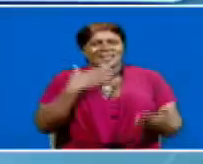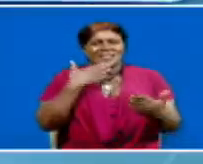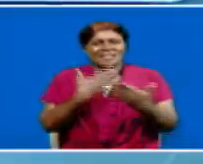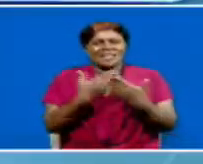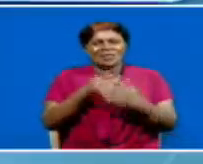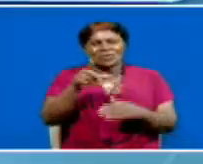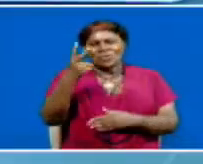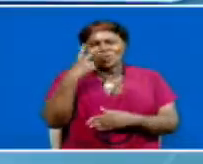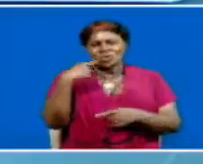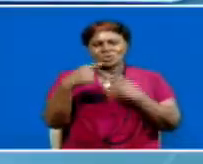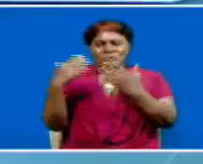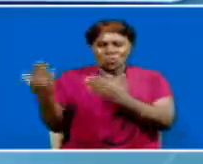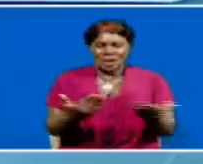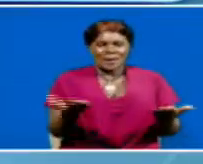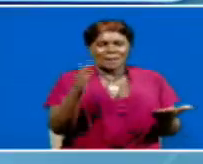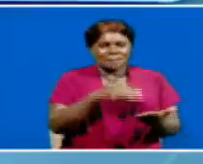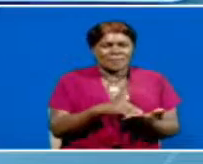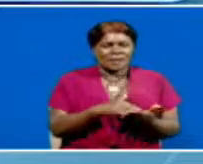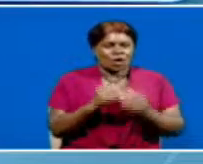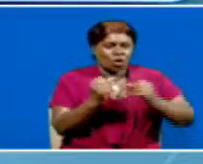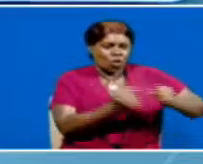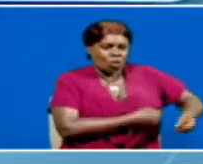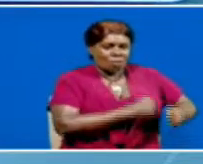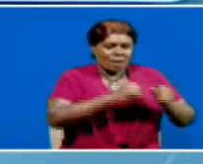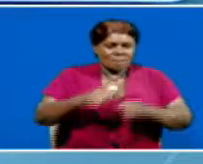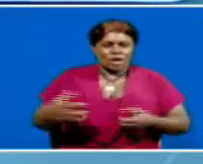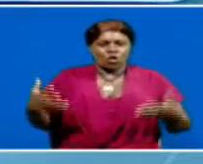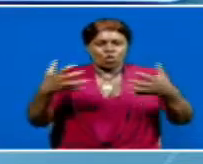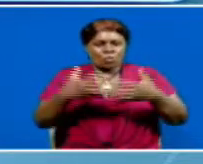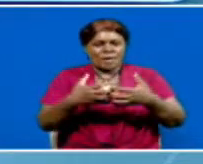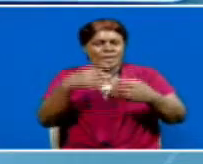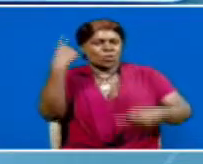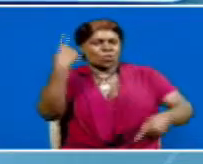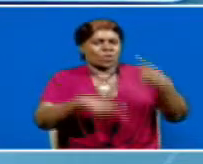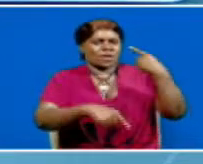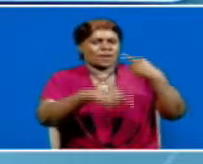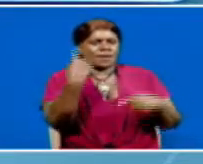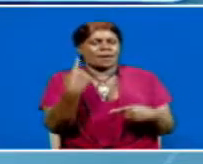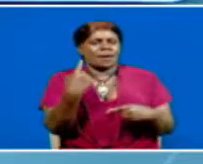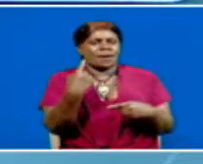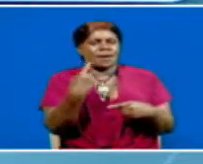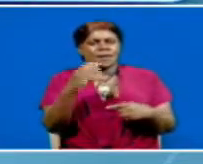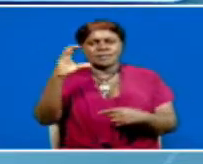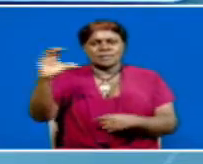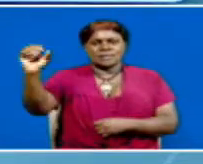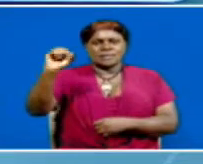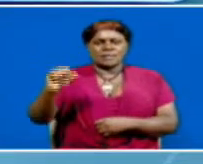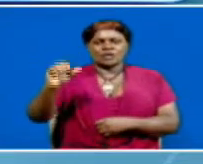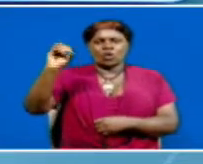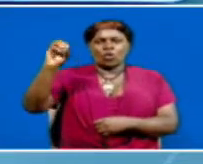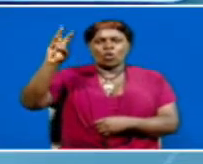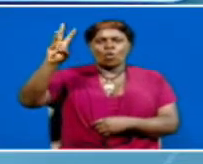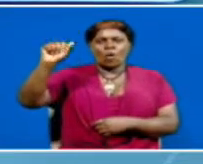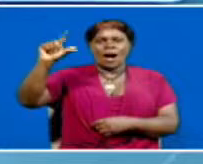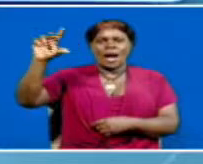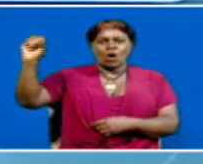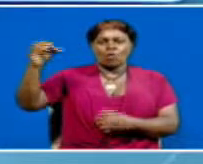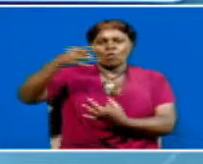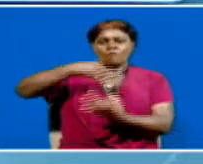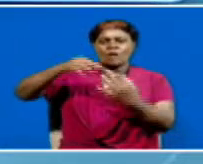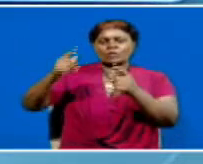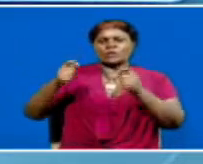Thank you for watching and welcome back. Homabay combined were crowned the champions of the CS Eliud Owalo Foundation